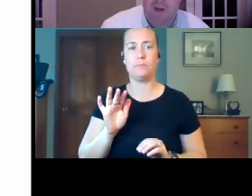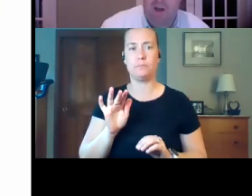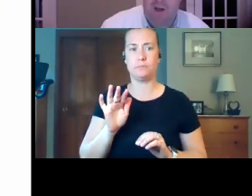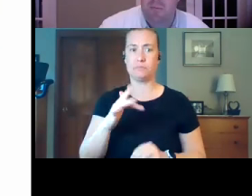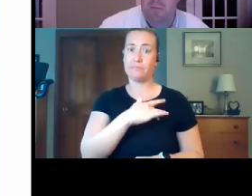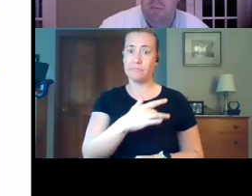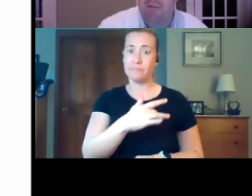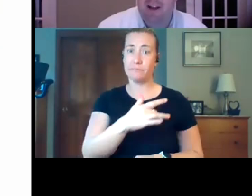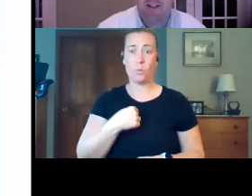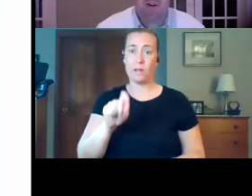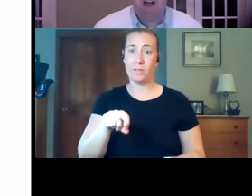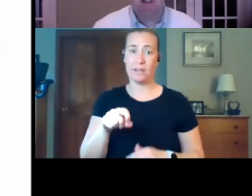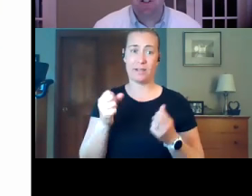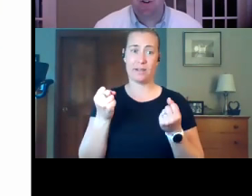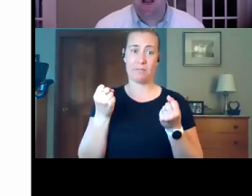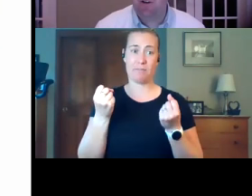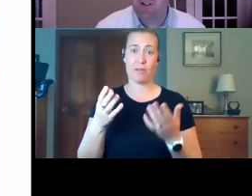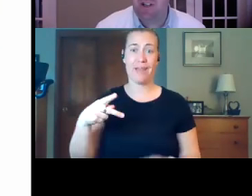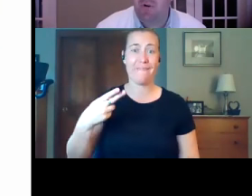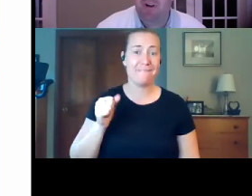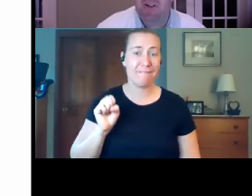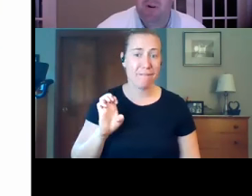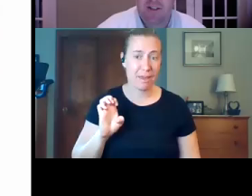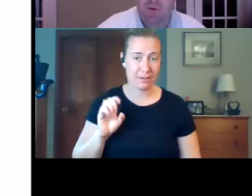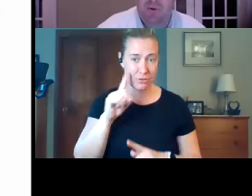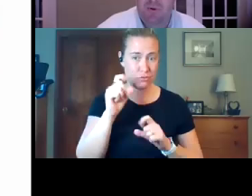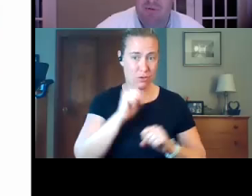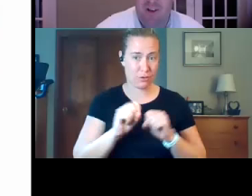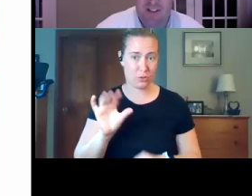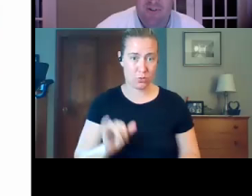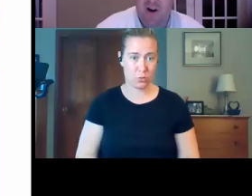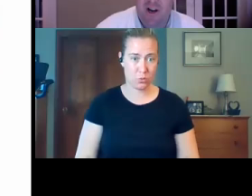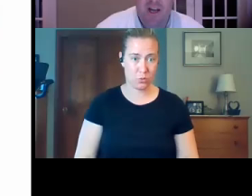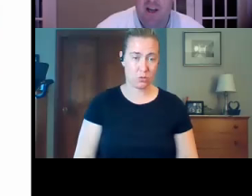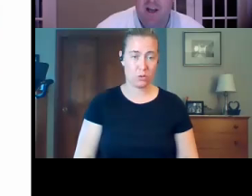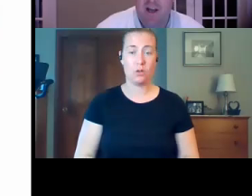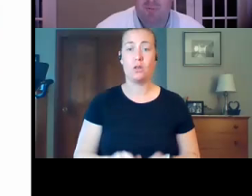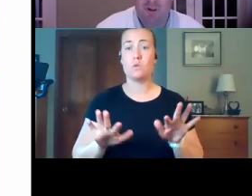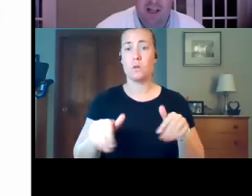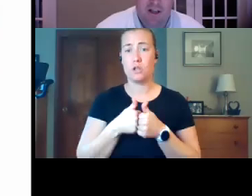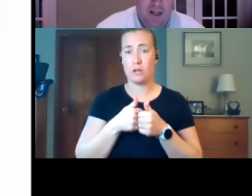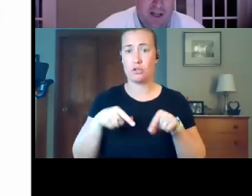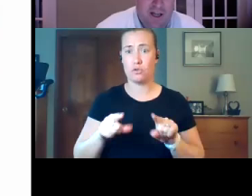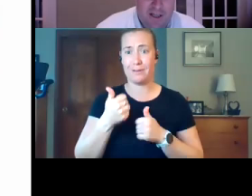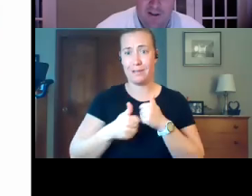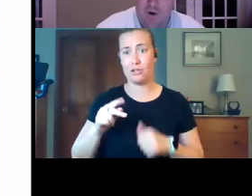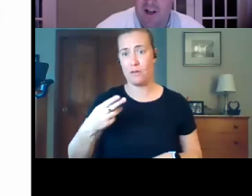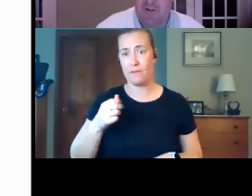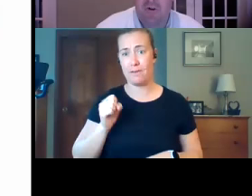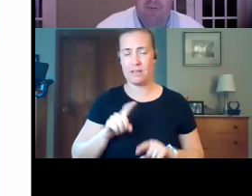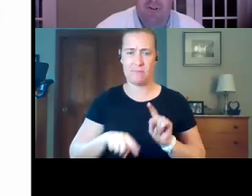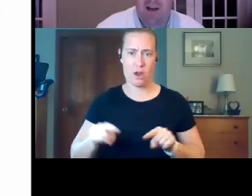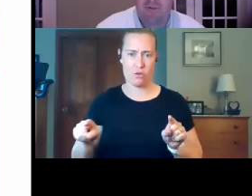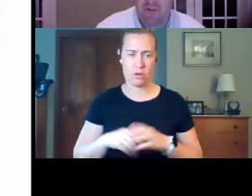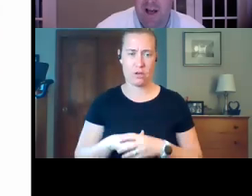oftentimes we need multi-phase strategies. So the challenges that we face across implementation phases vary. And